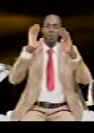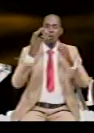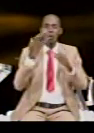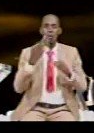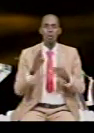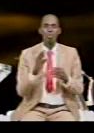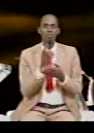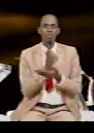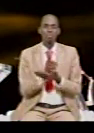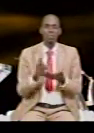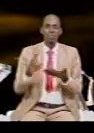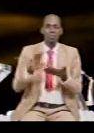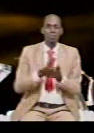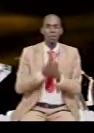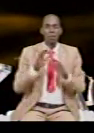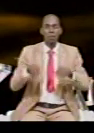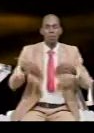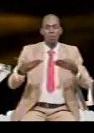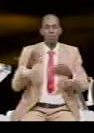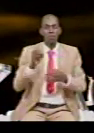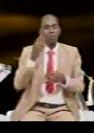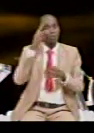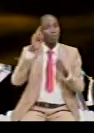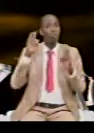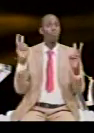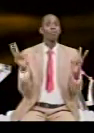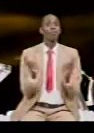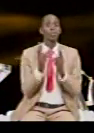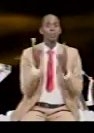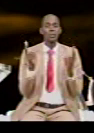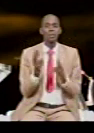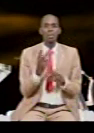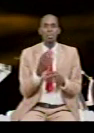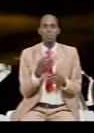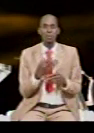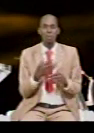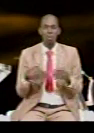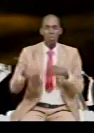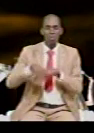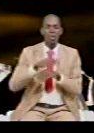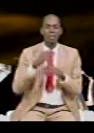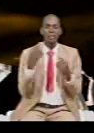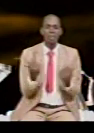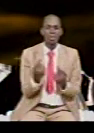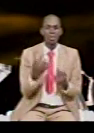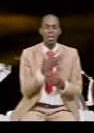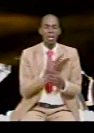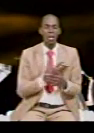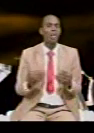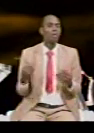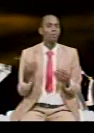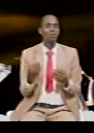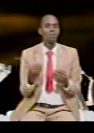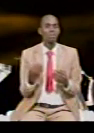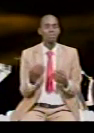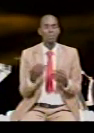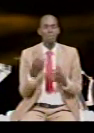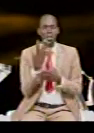for victory over sin and lukewarmness. Over sin and lukewarmness. Number